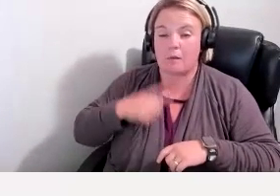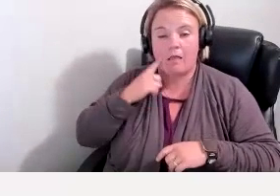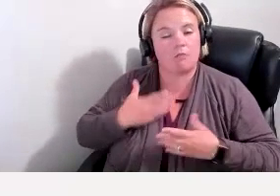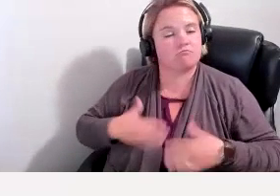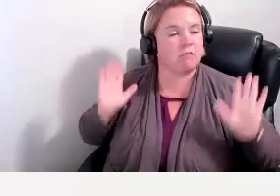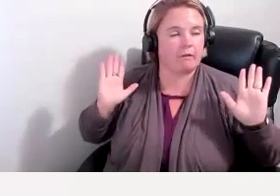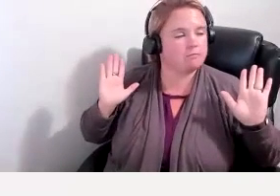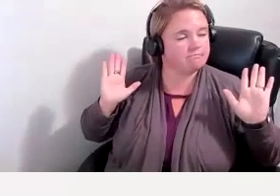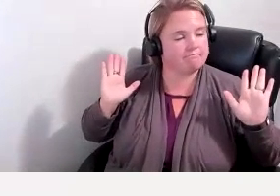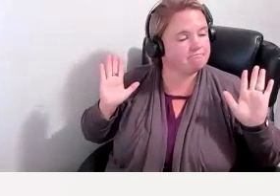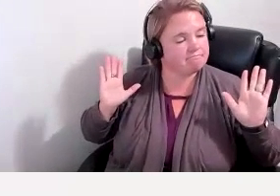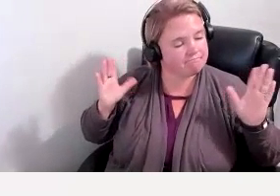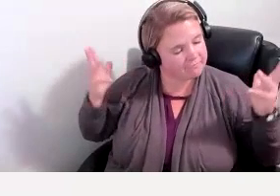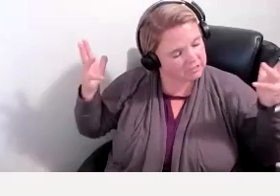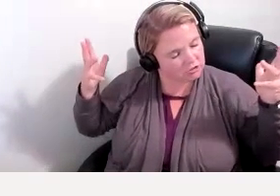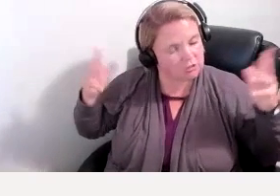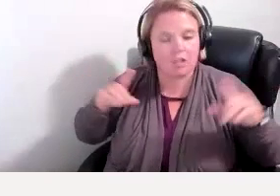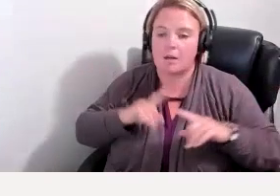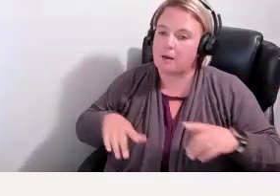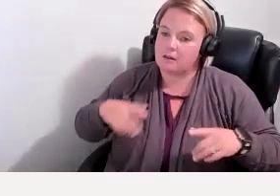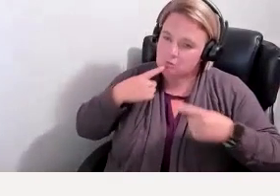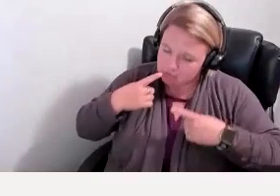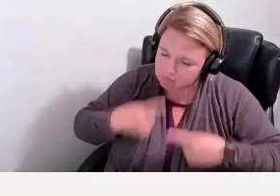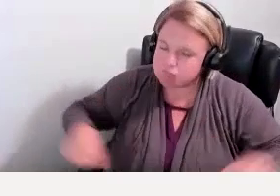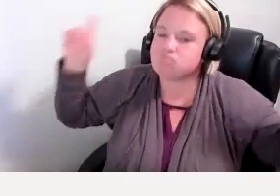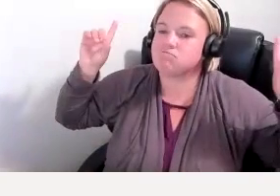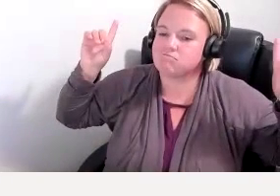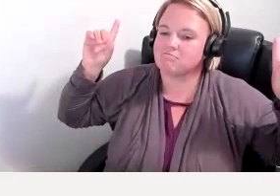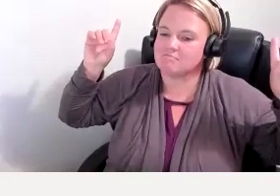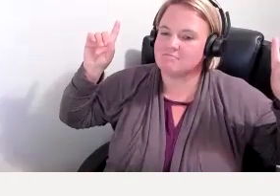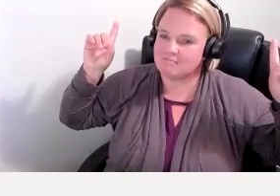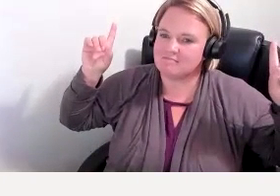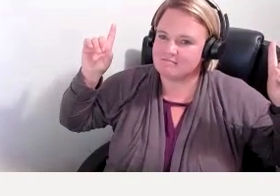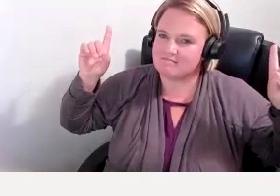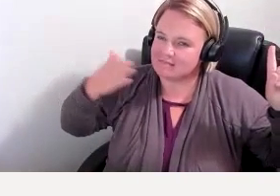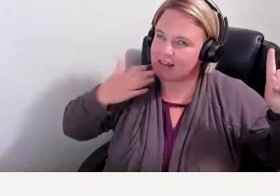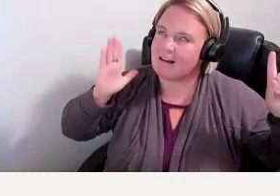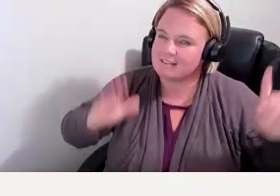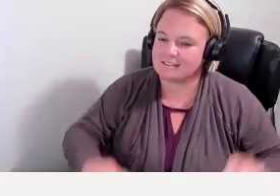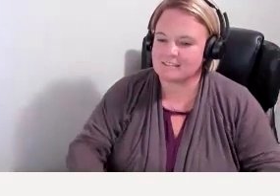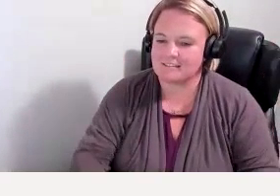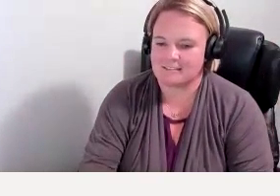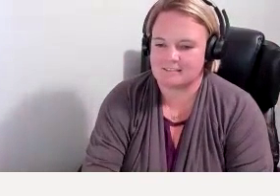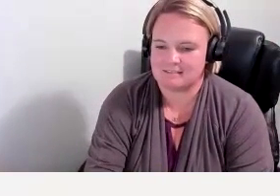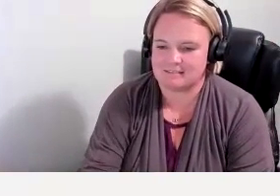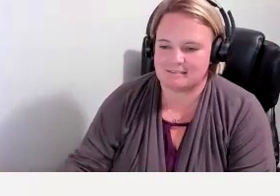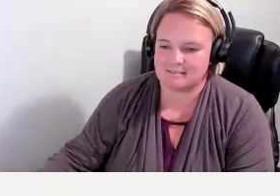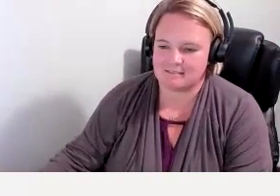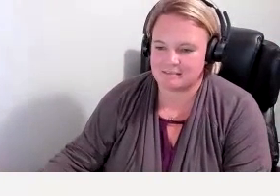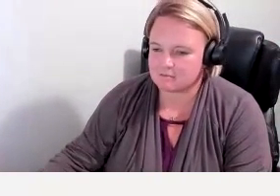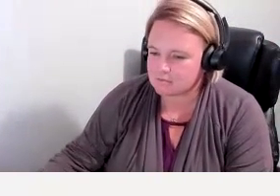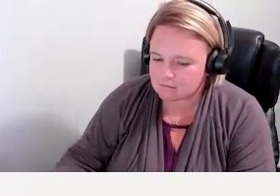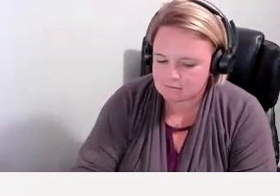more. But we are here. And They were getting fixed and stuff as